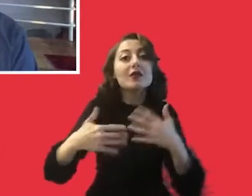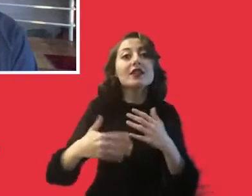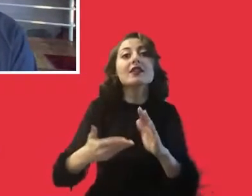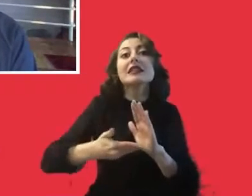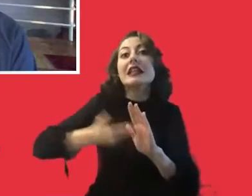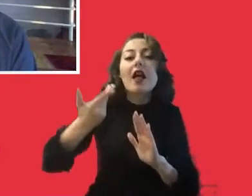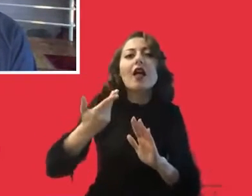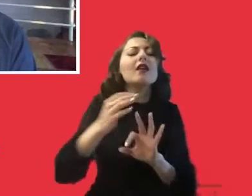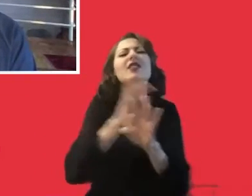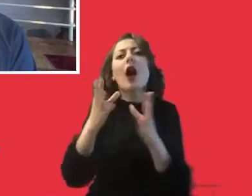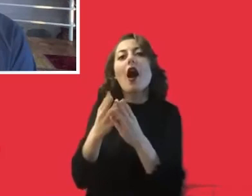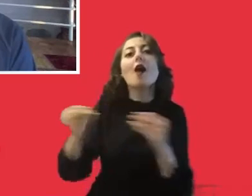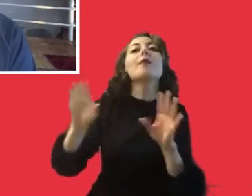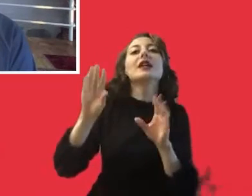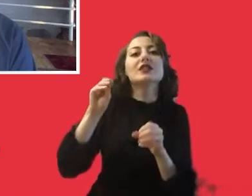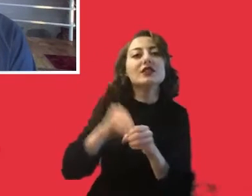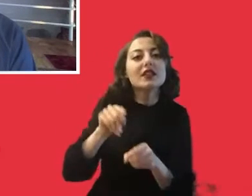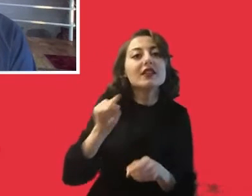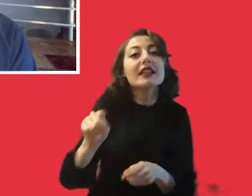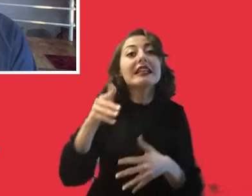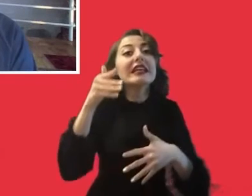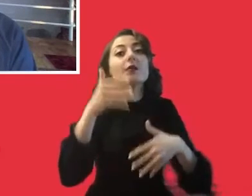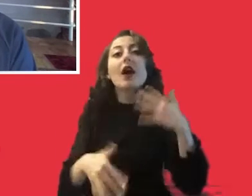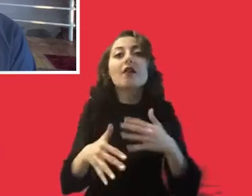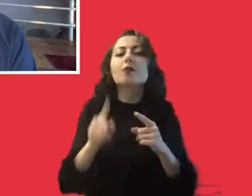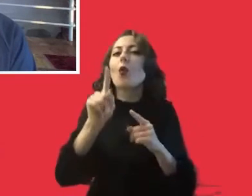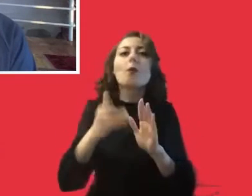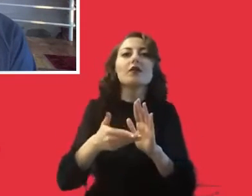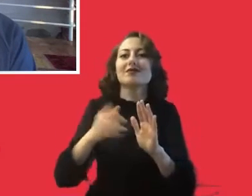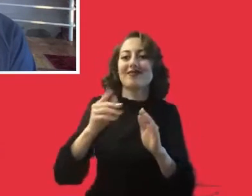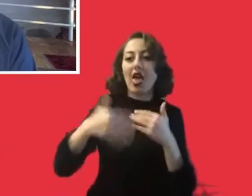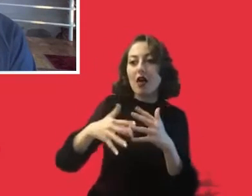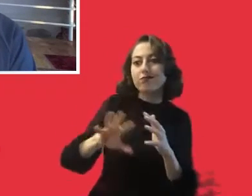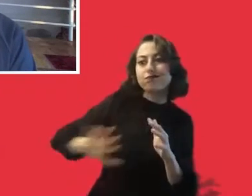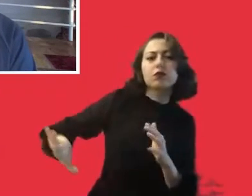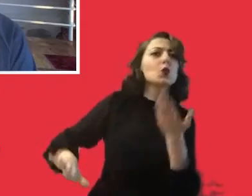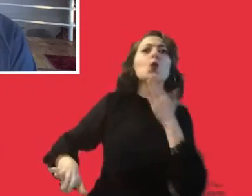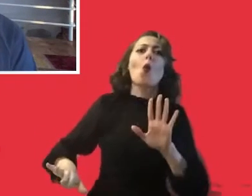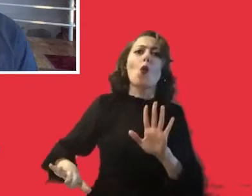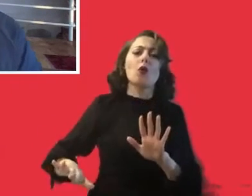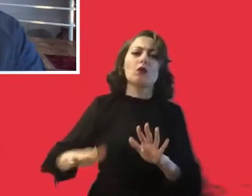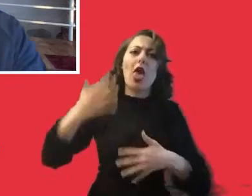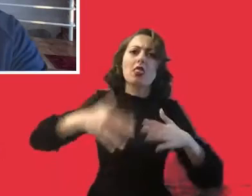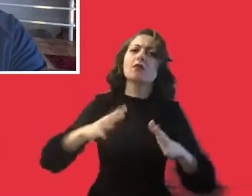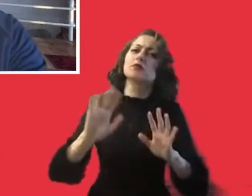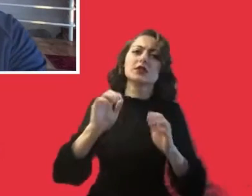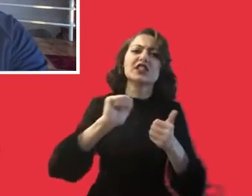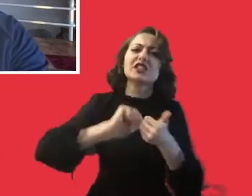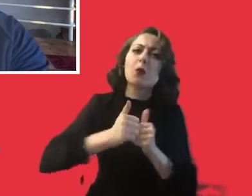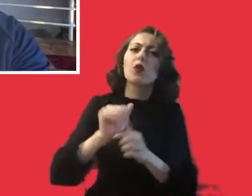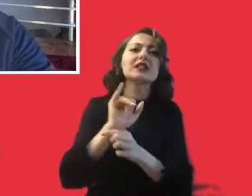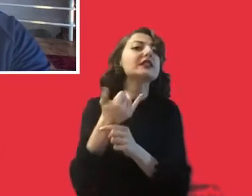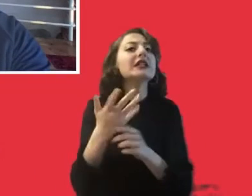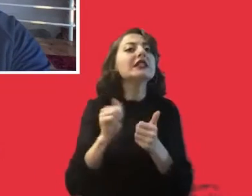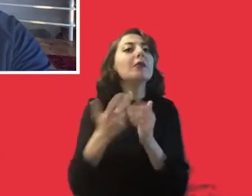information. And when you don't have any obstacles, there is no such a thing like disabled people. So you can